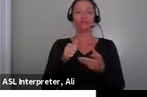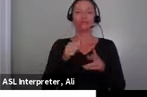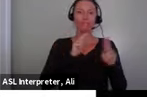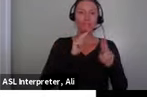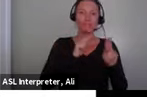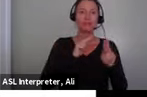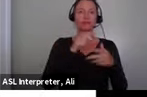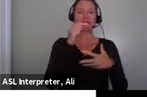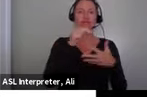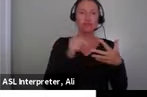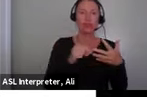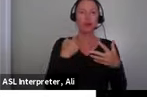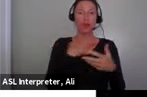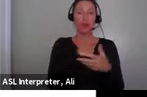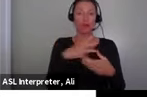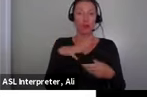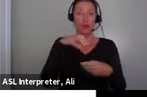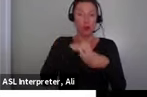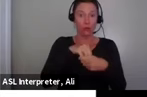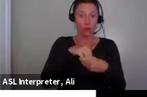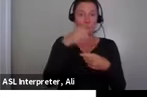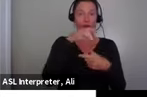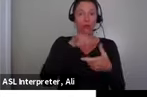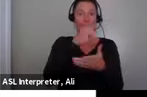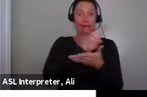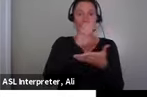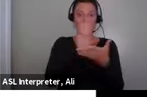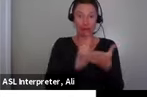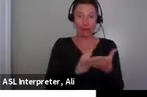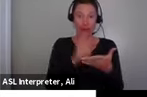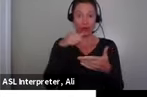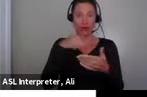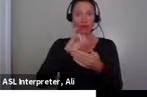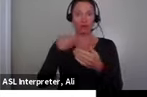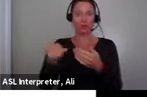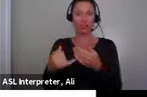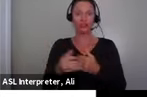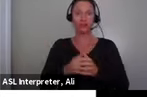into the design of the project.